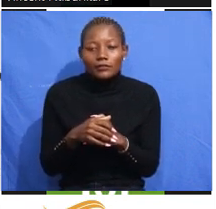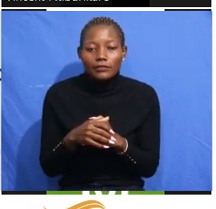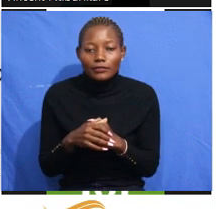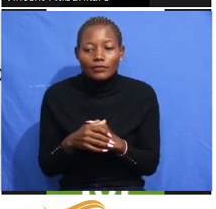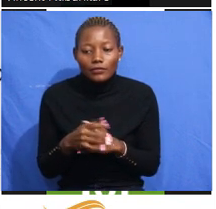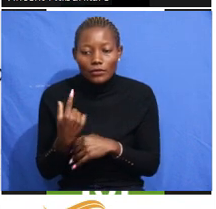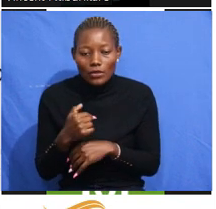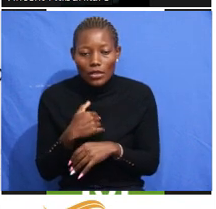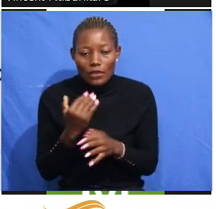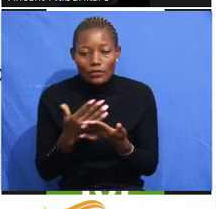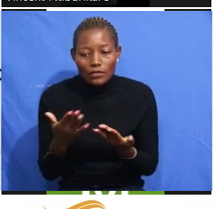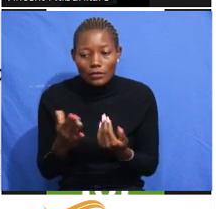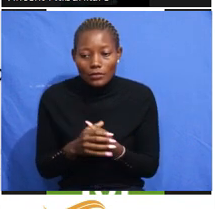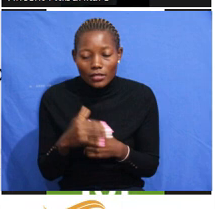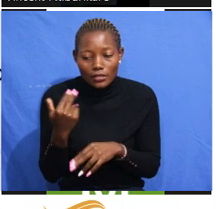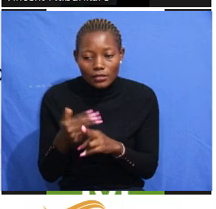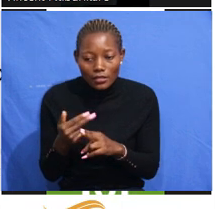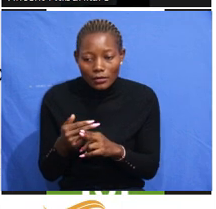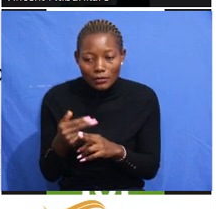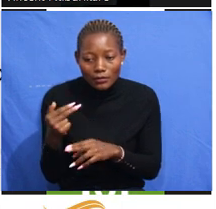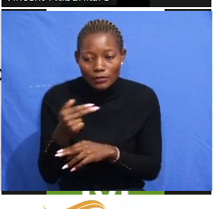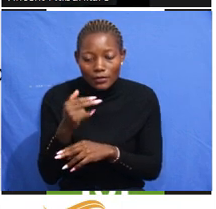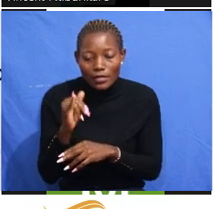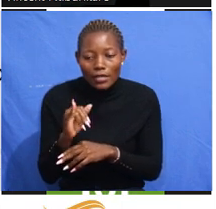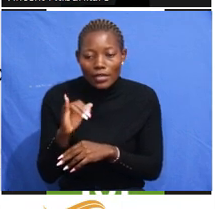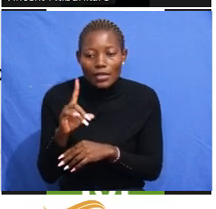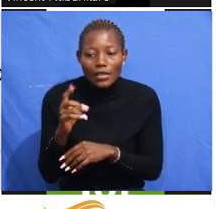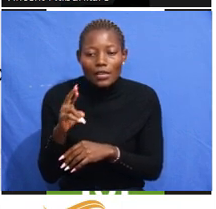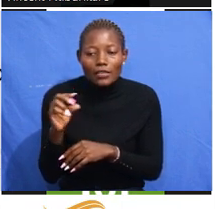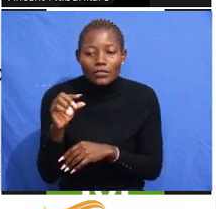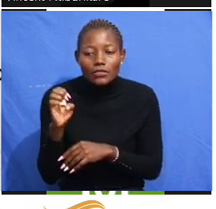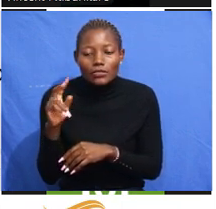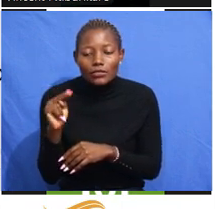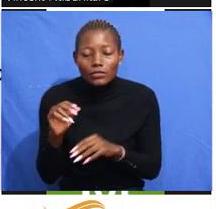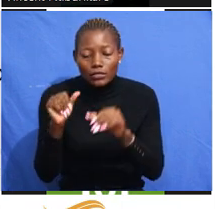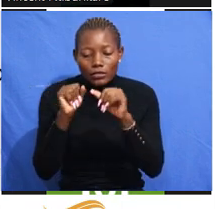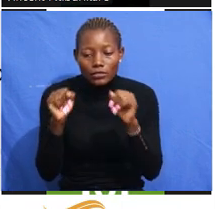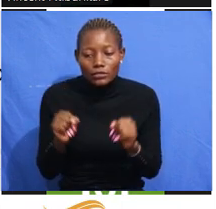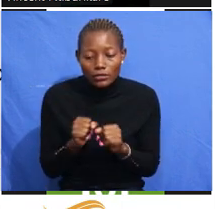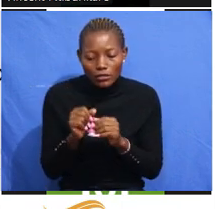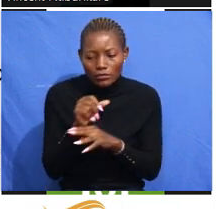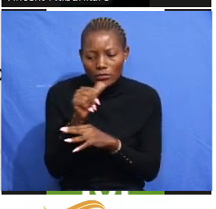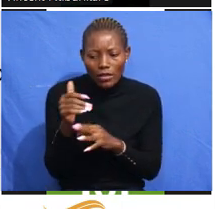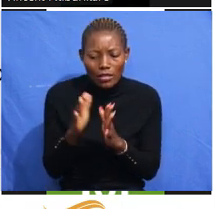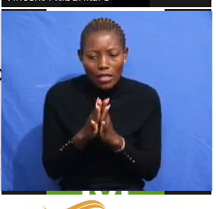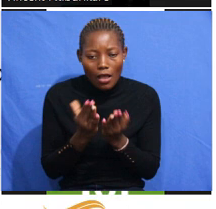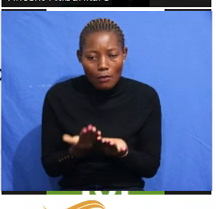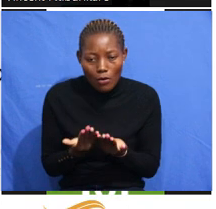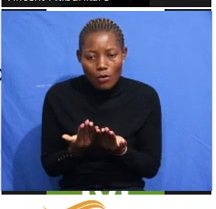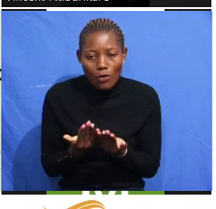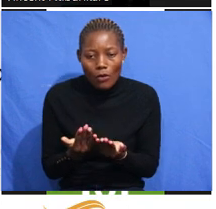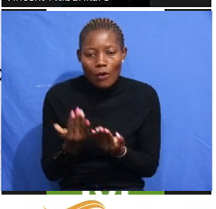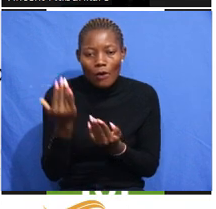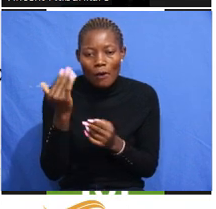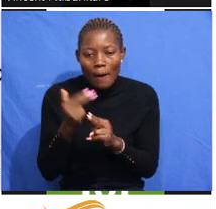There is something called the hydrogen carrier system, or you'll find some books refer to it as